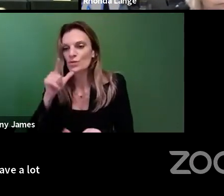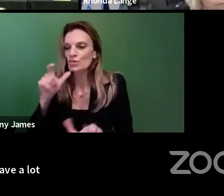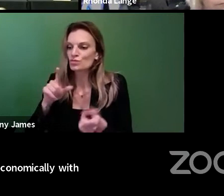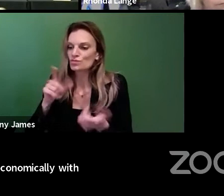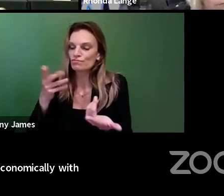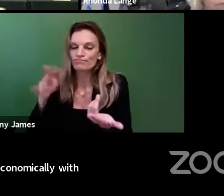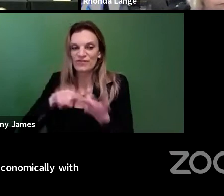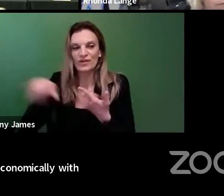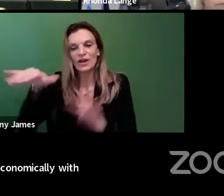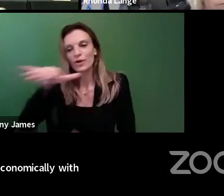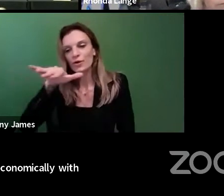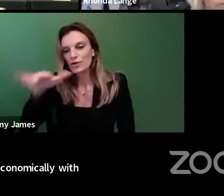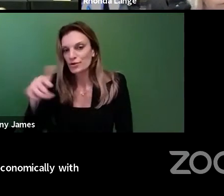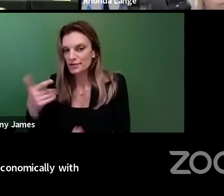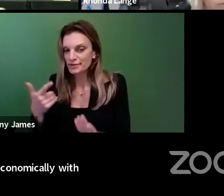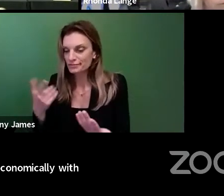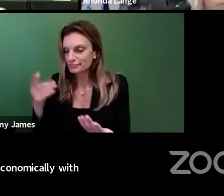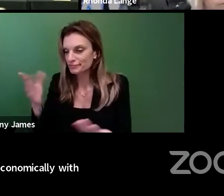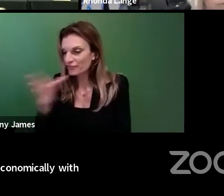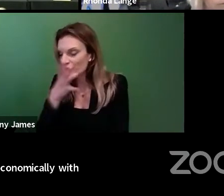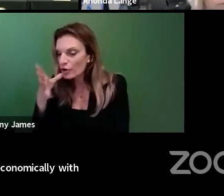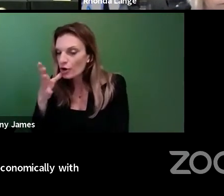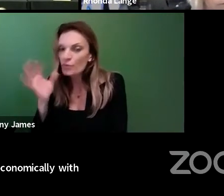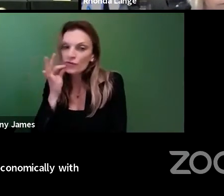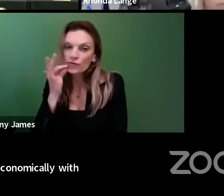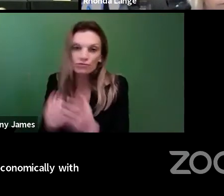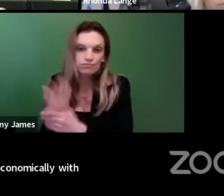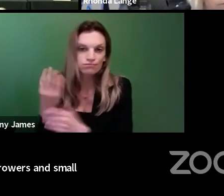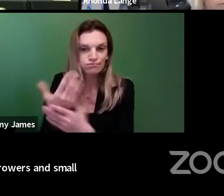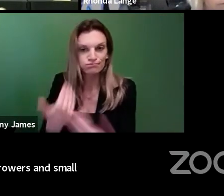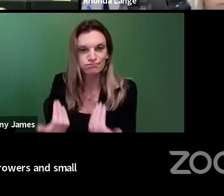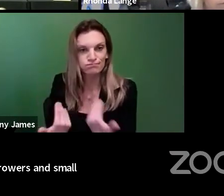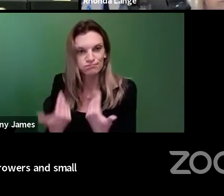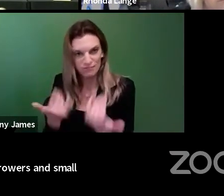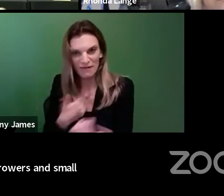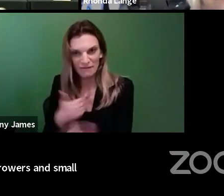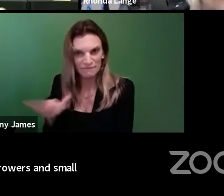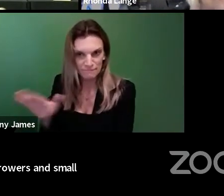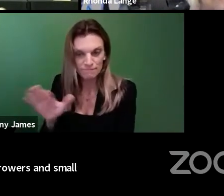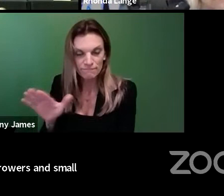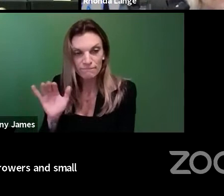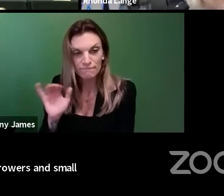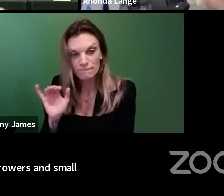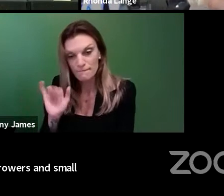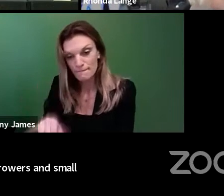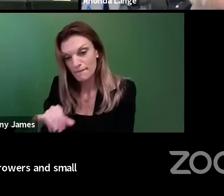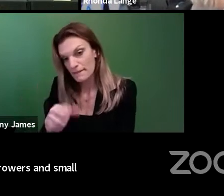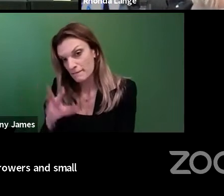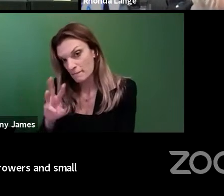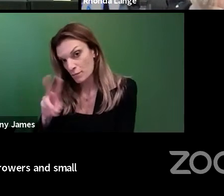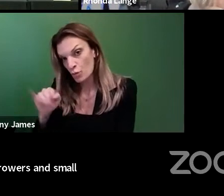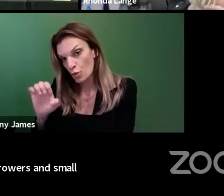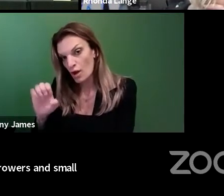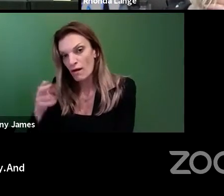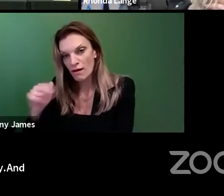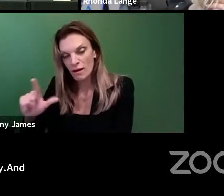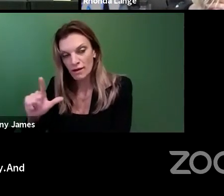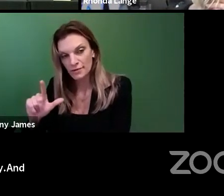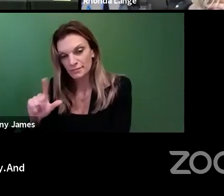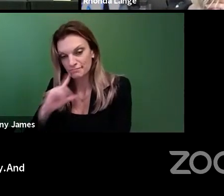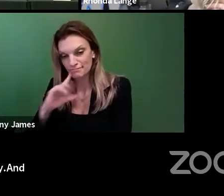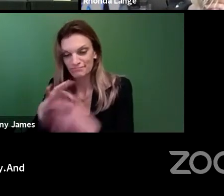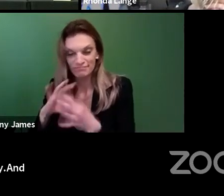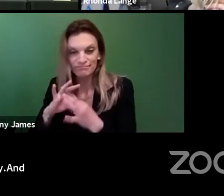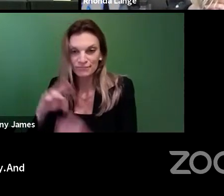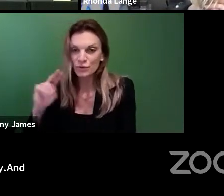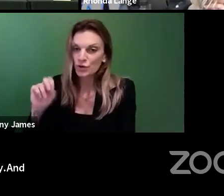fruit growers and small farms historically. And Montague Whitehall really has no connection with